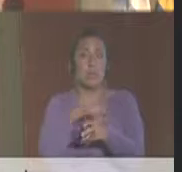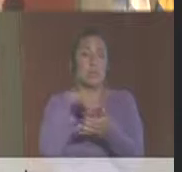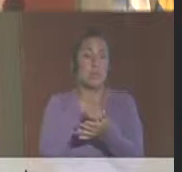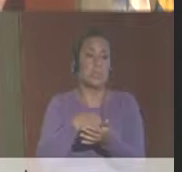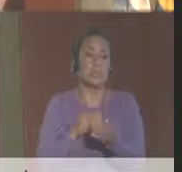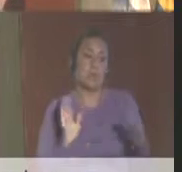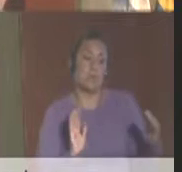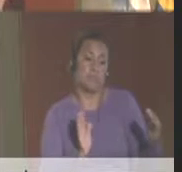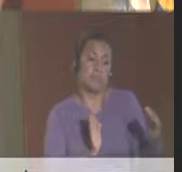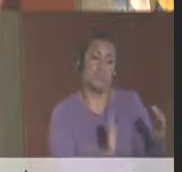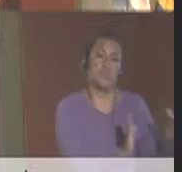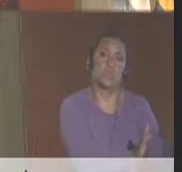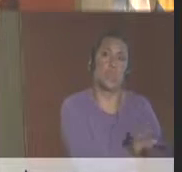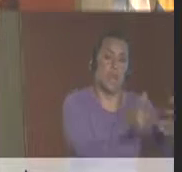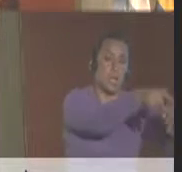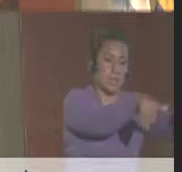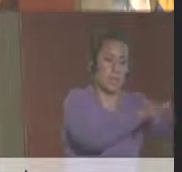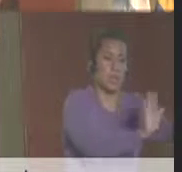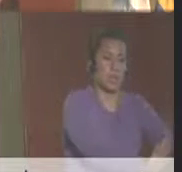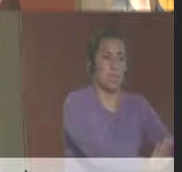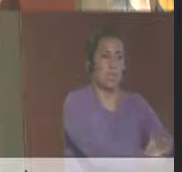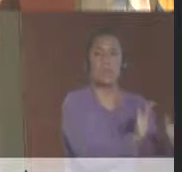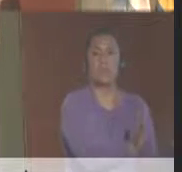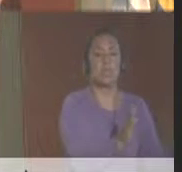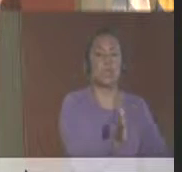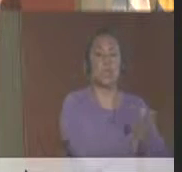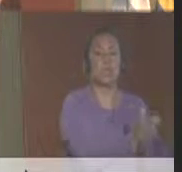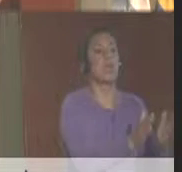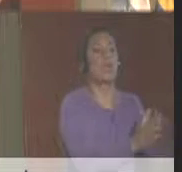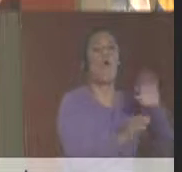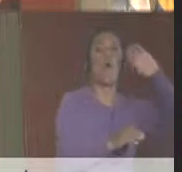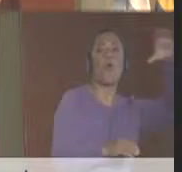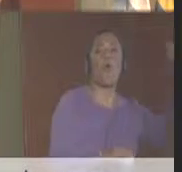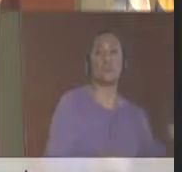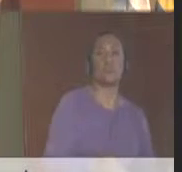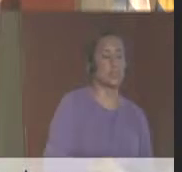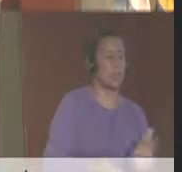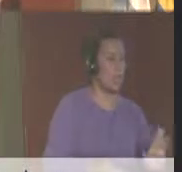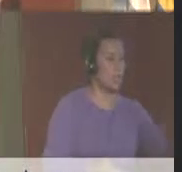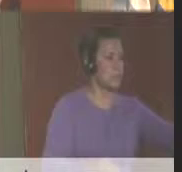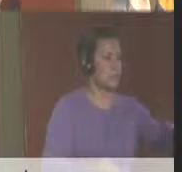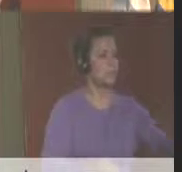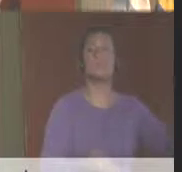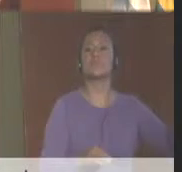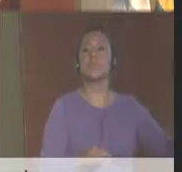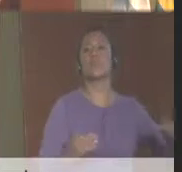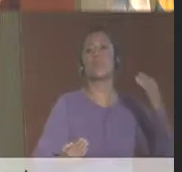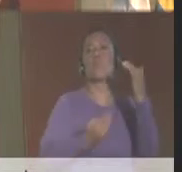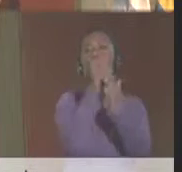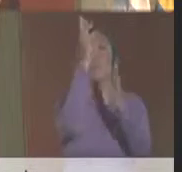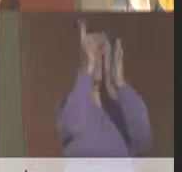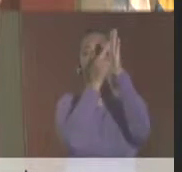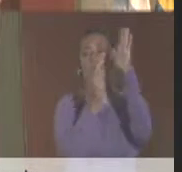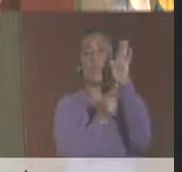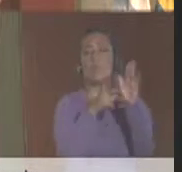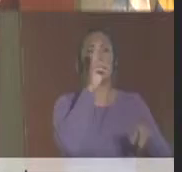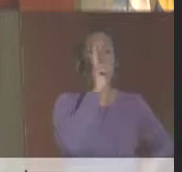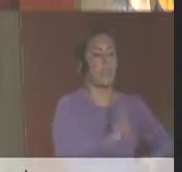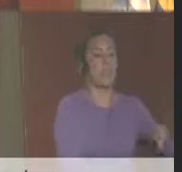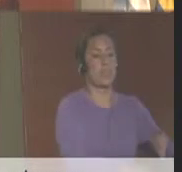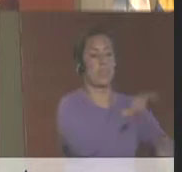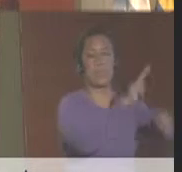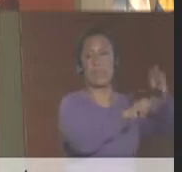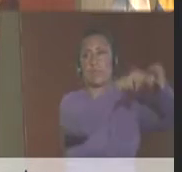and widening the minimum size of the lots on the coast, and a new